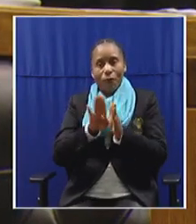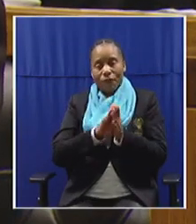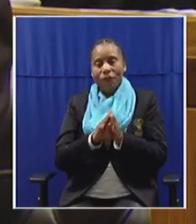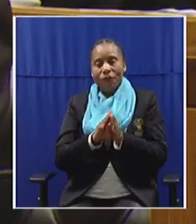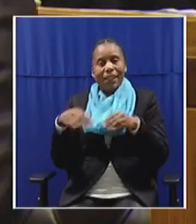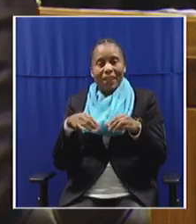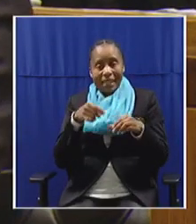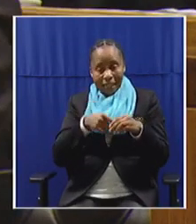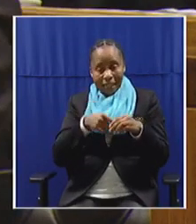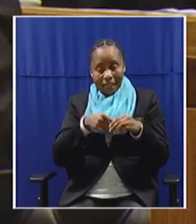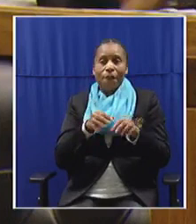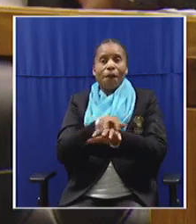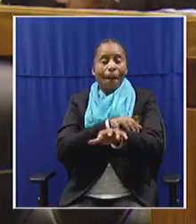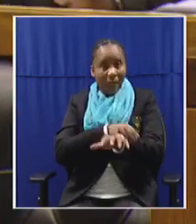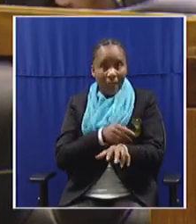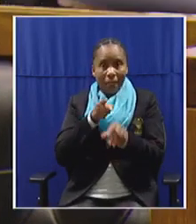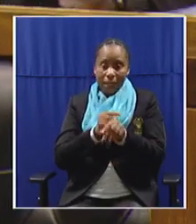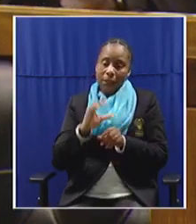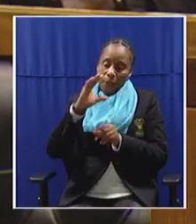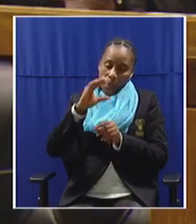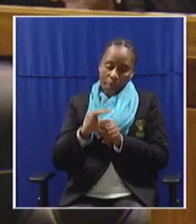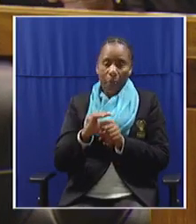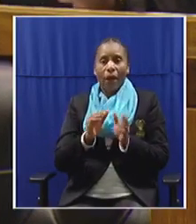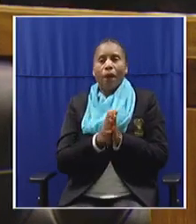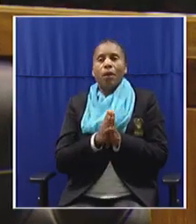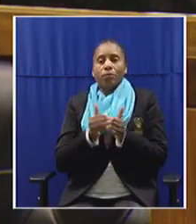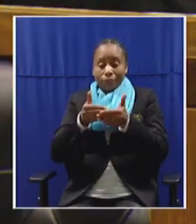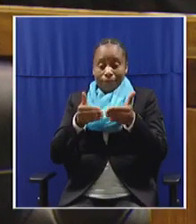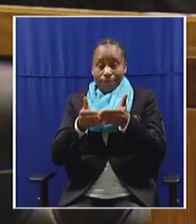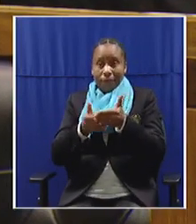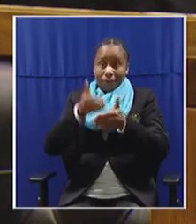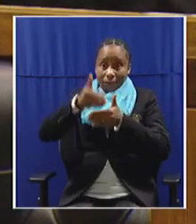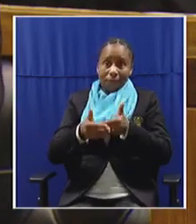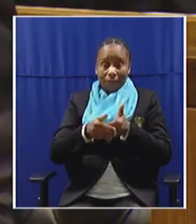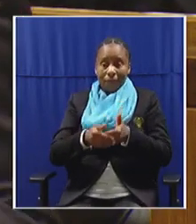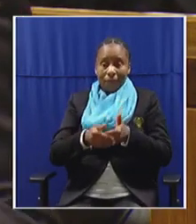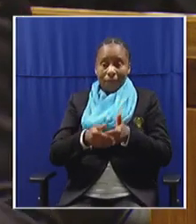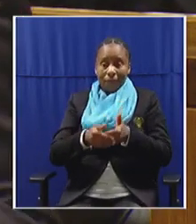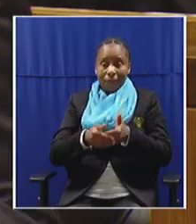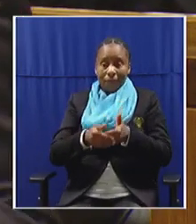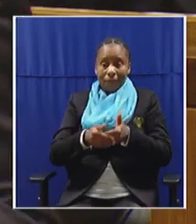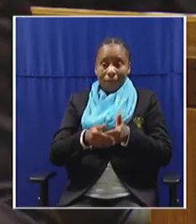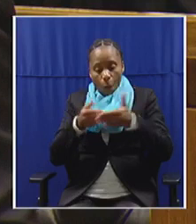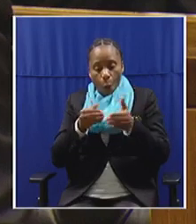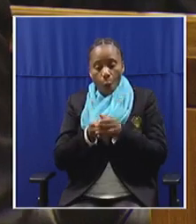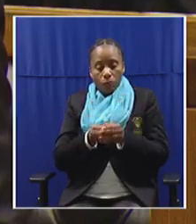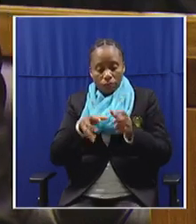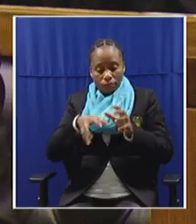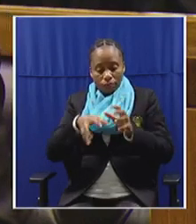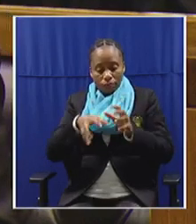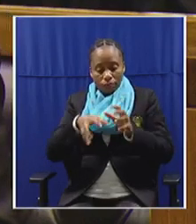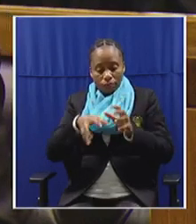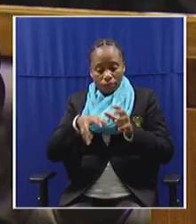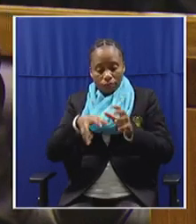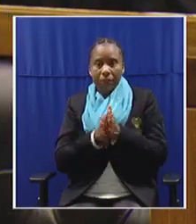That will reduce post-harvest losses and increase resilience towards plant